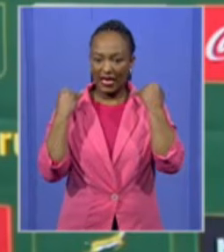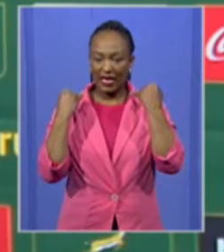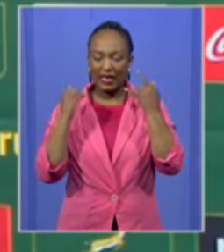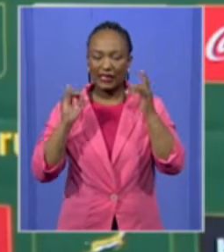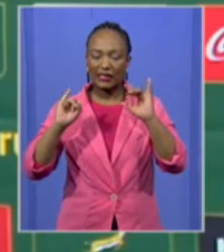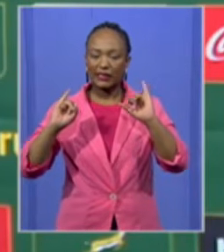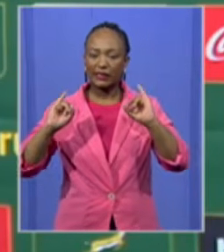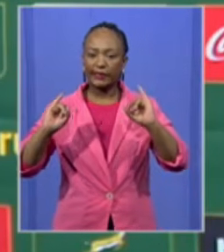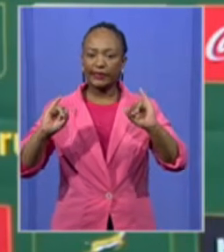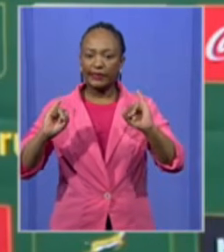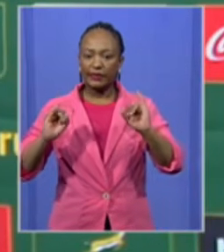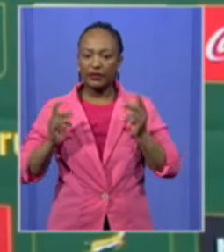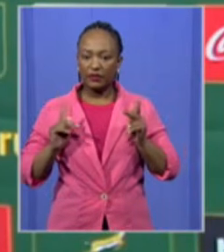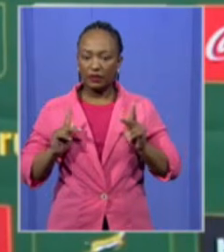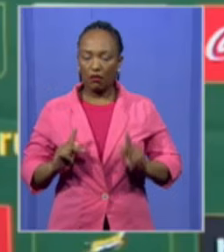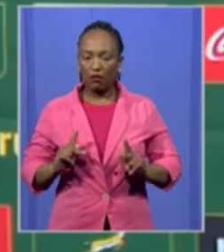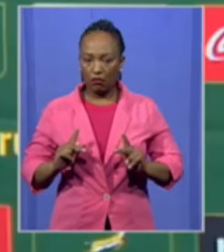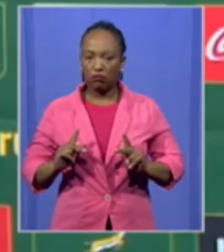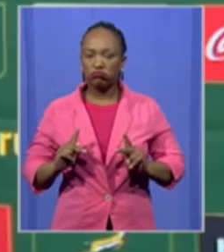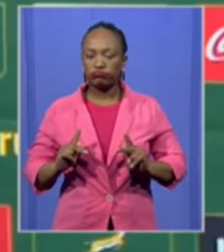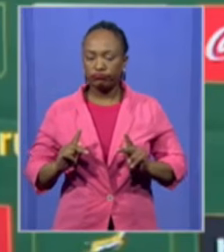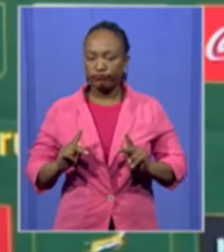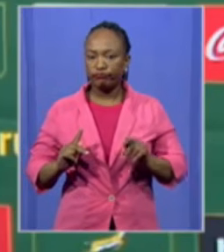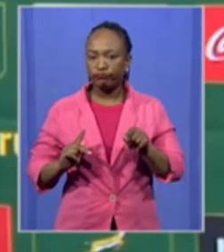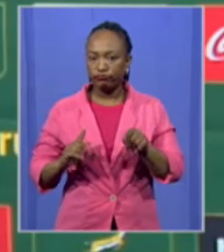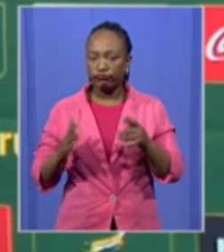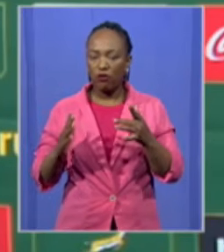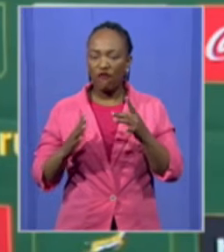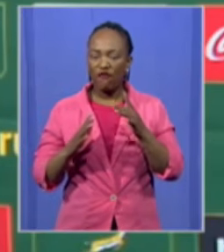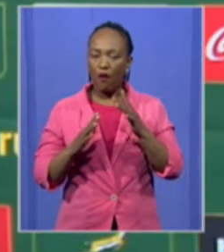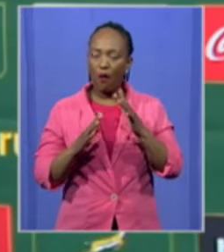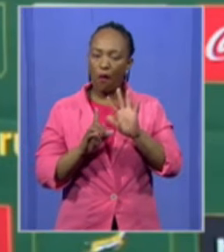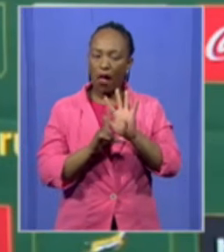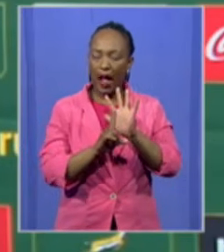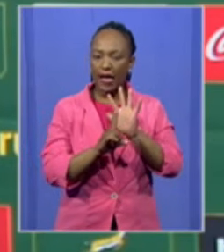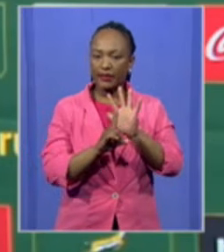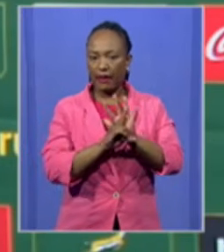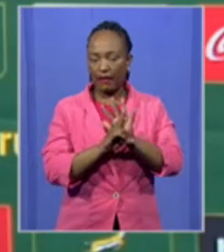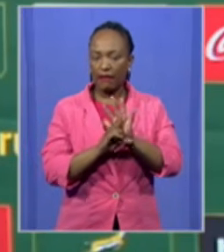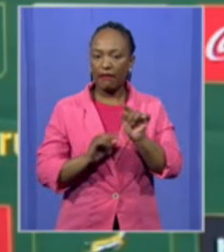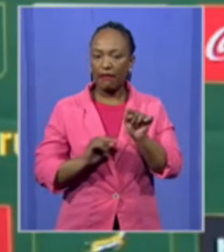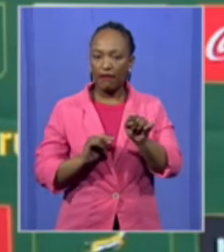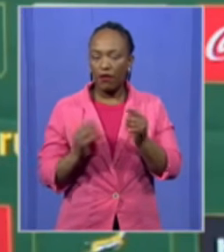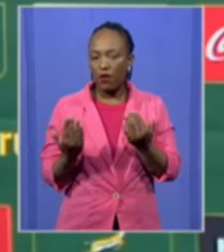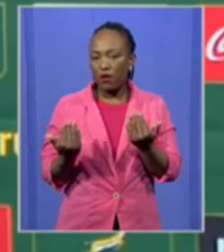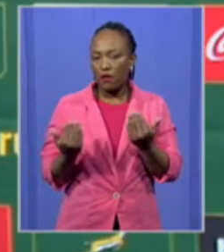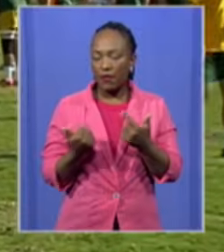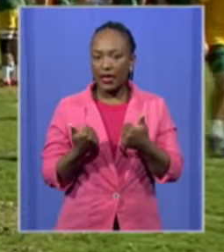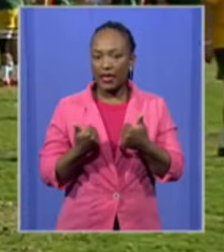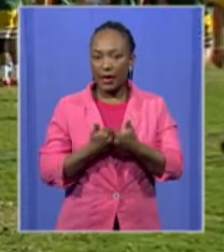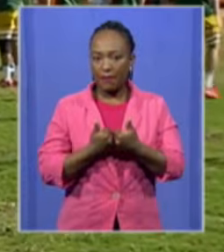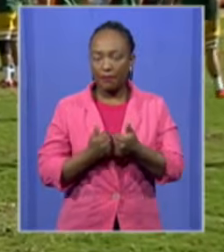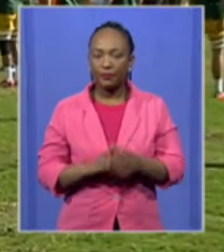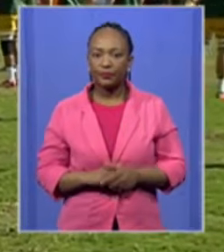more physical in the wider channels of the breakdown and the tackle. And every aspect of the game, they'll try to be physical.